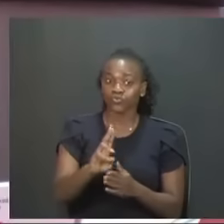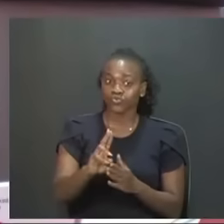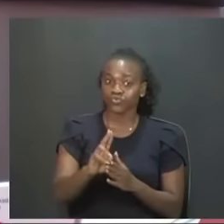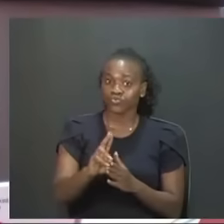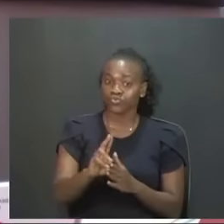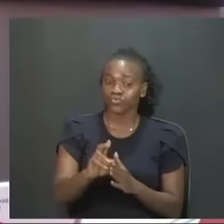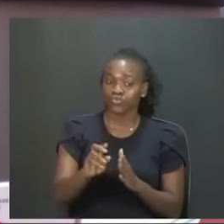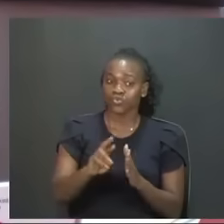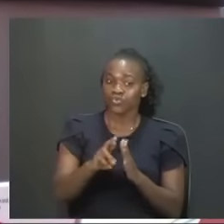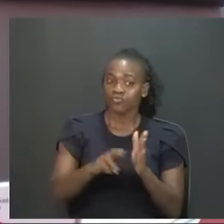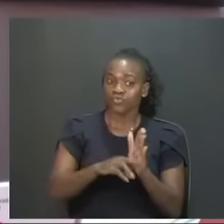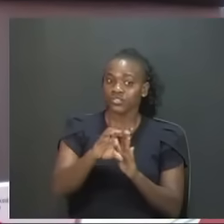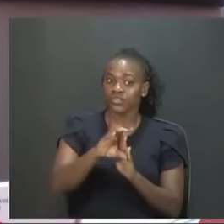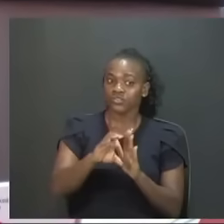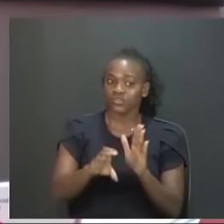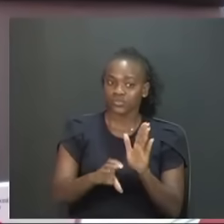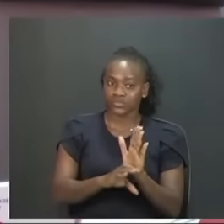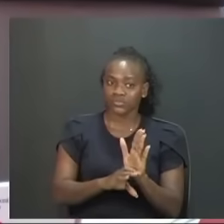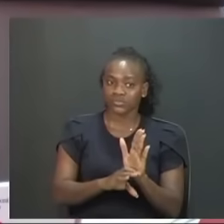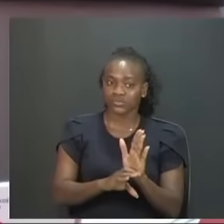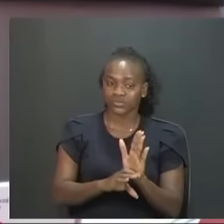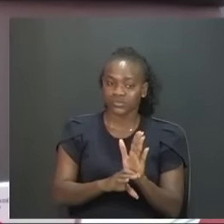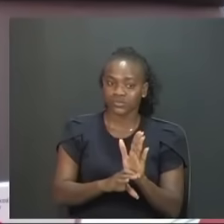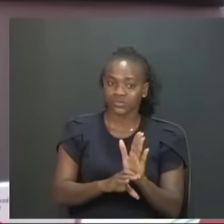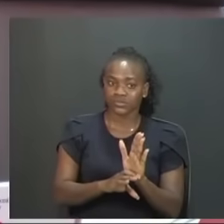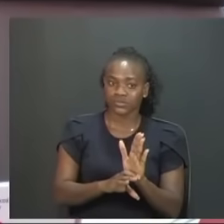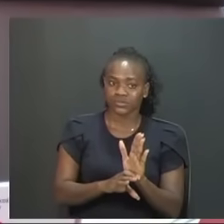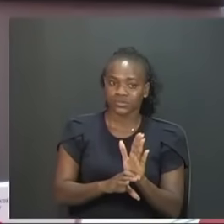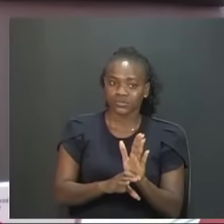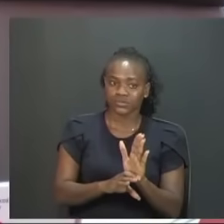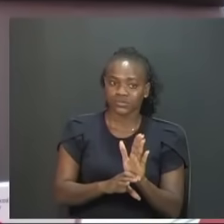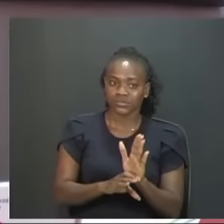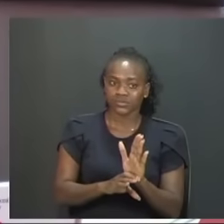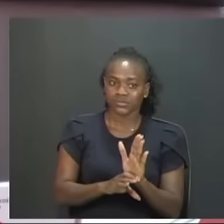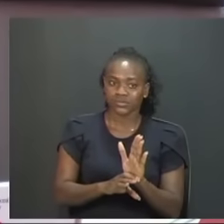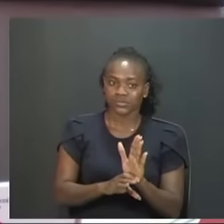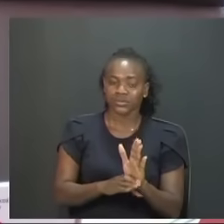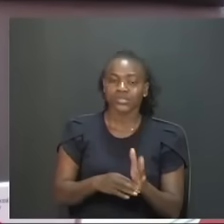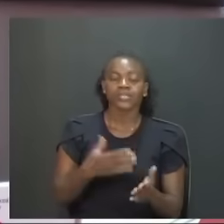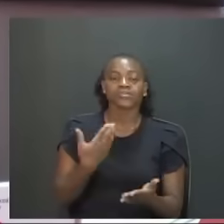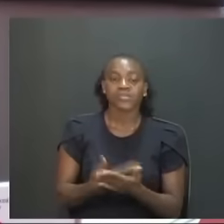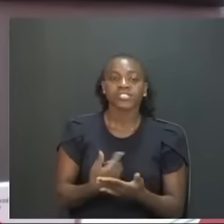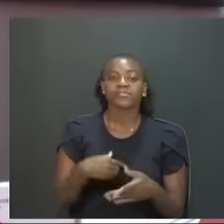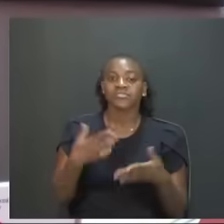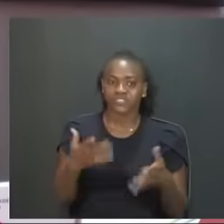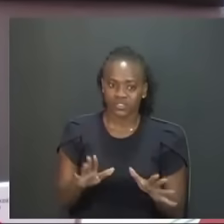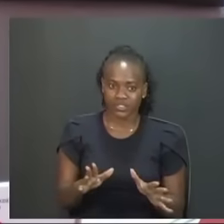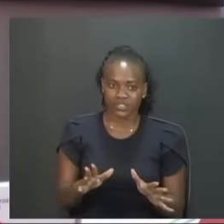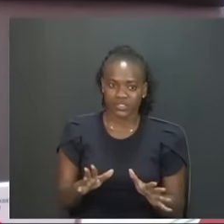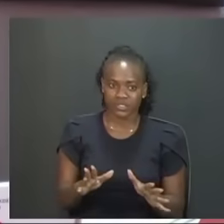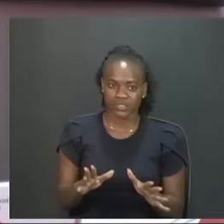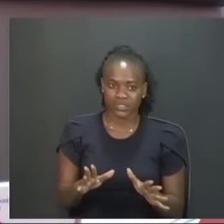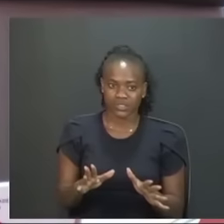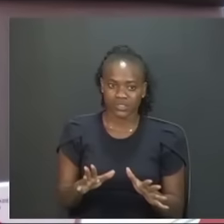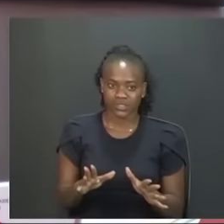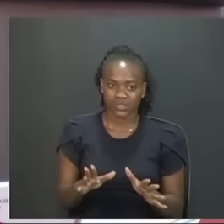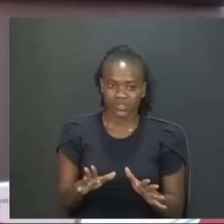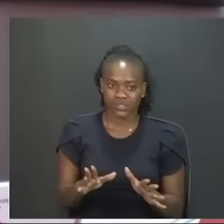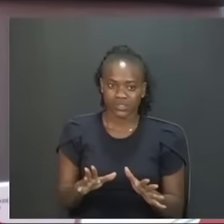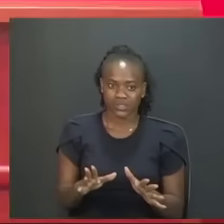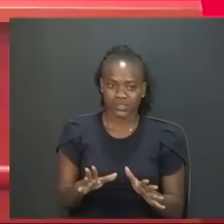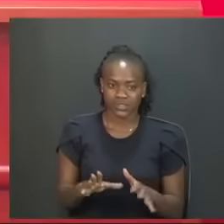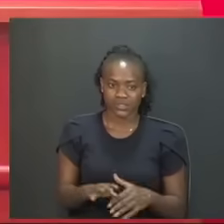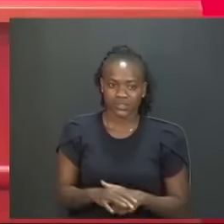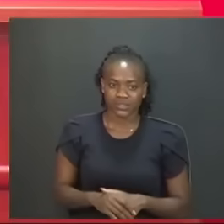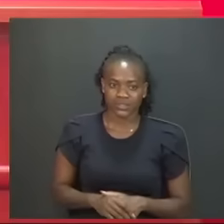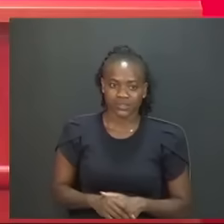constitution, yes, I will make my rulings. Mr. Speaker, I'll make my rulings. Mr. Speaker, let me conclude. Yes. Let me conclude with respect. Okay, I thought you concluded and calling